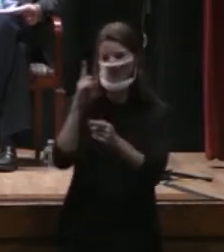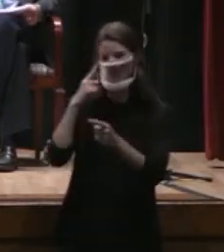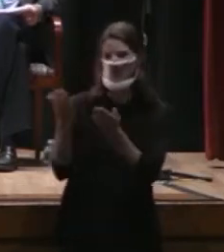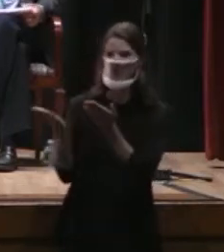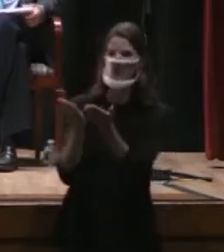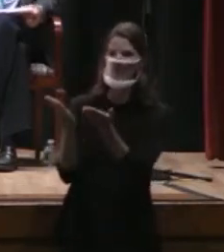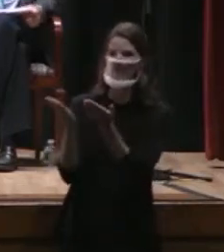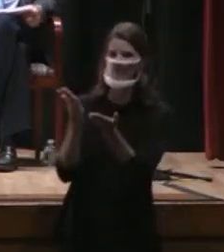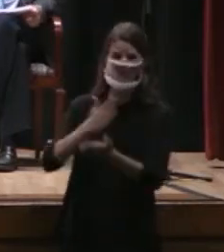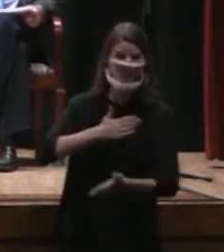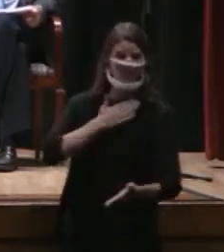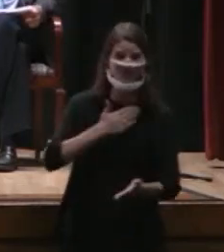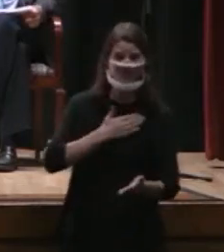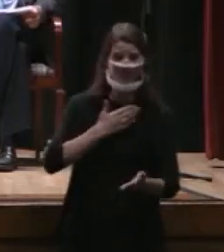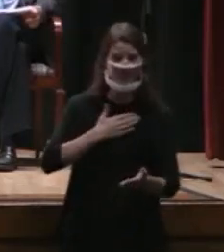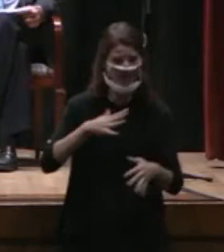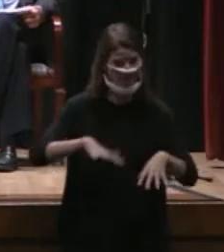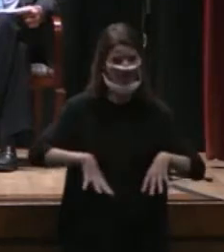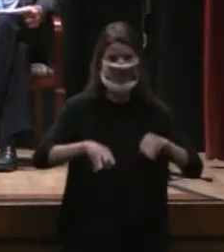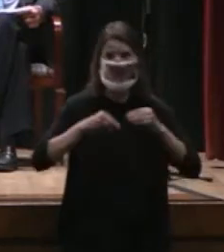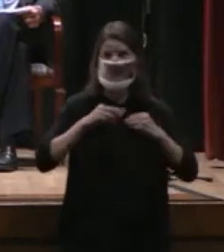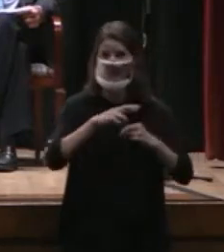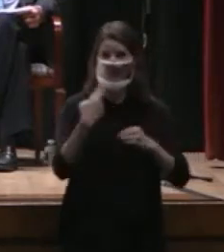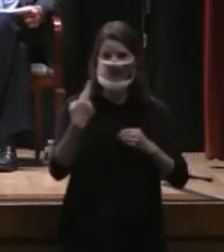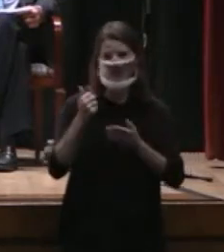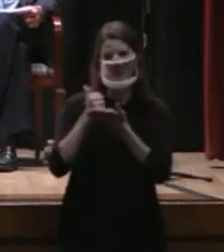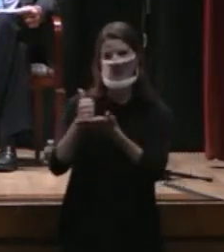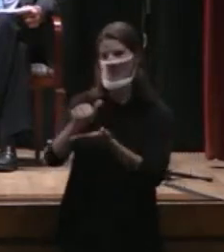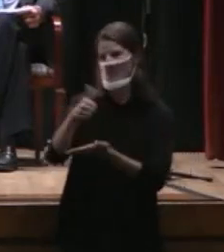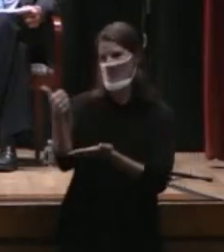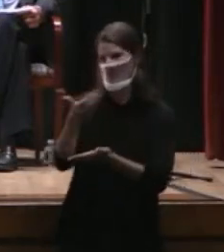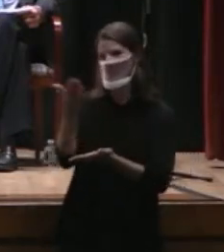their willingness to take risk to help others.